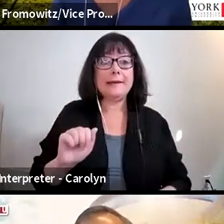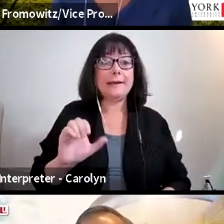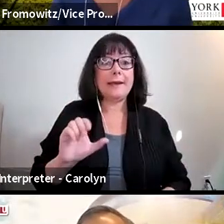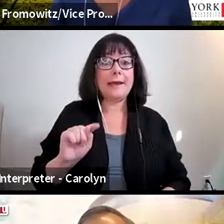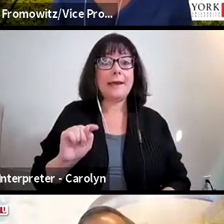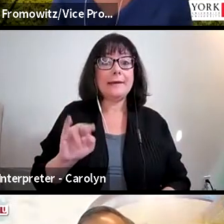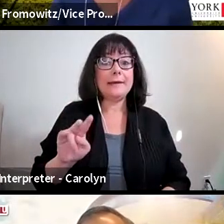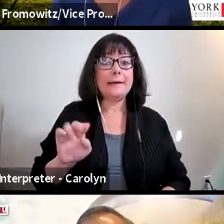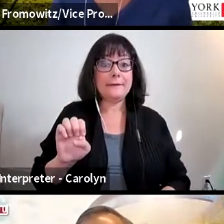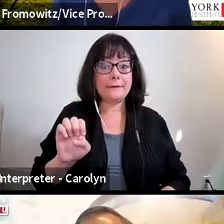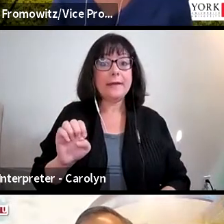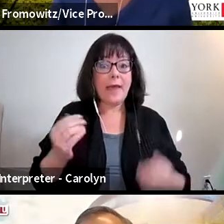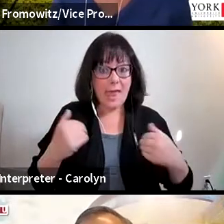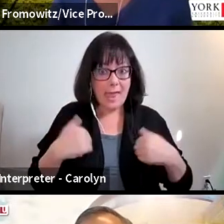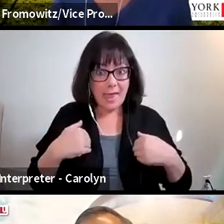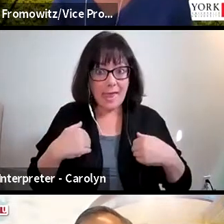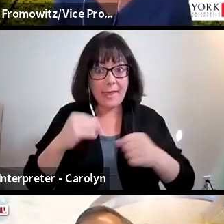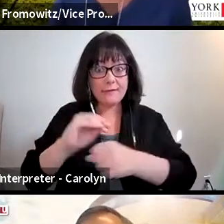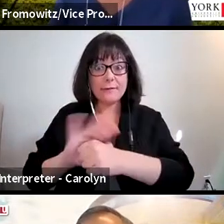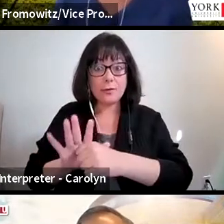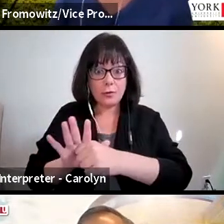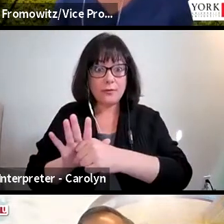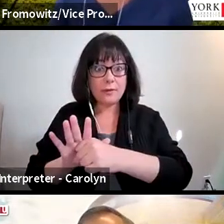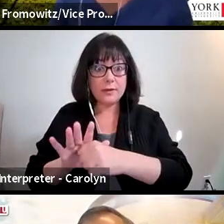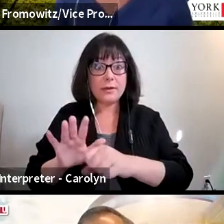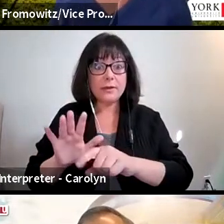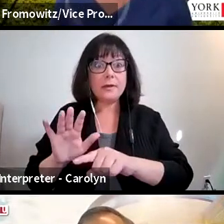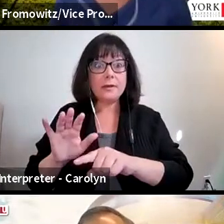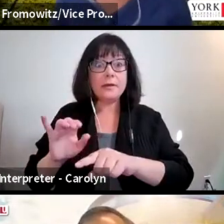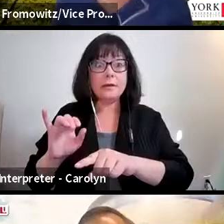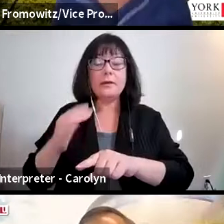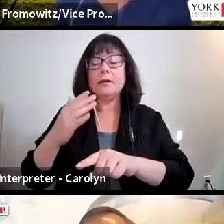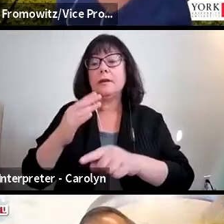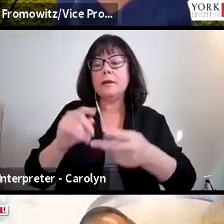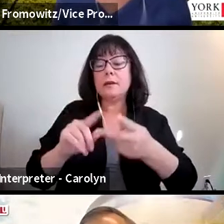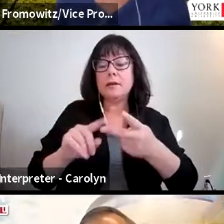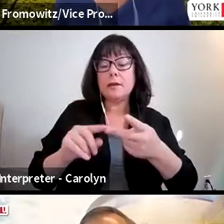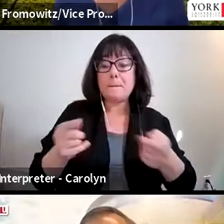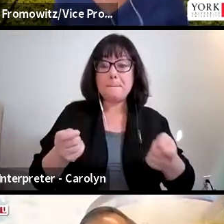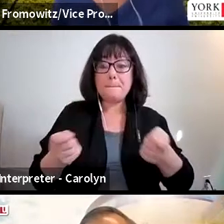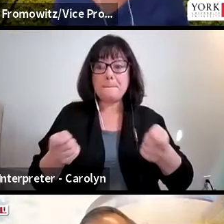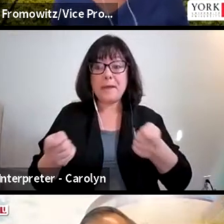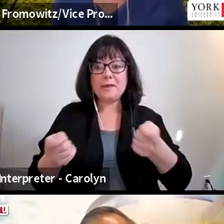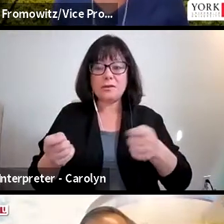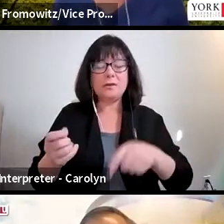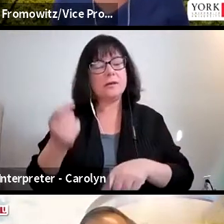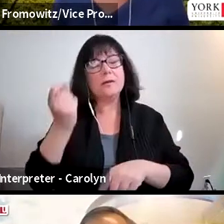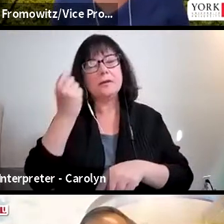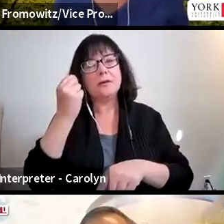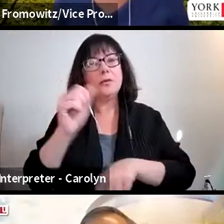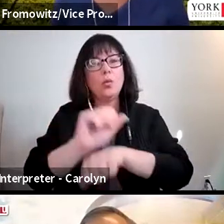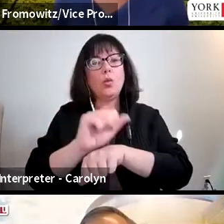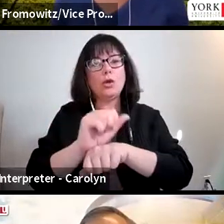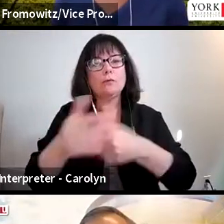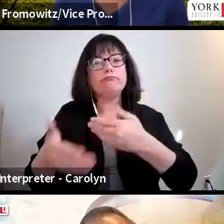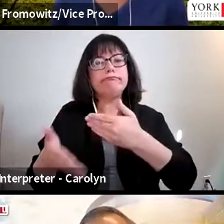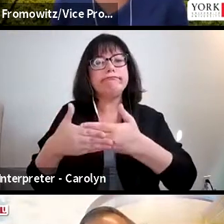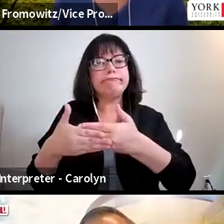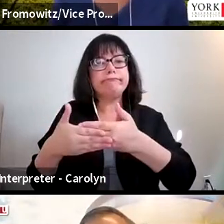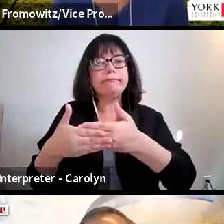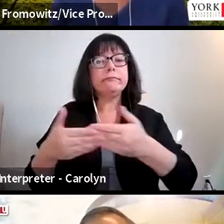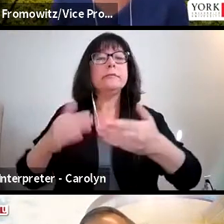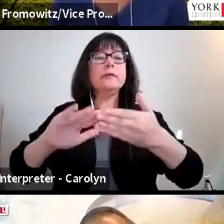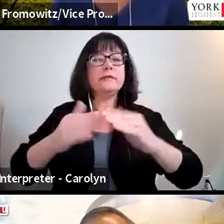we're managing that within the provincial context, work closely with the City of Toronto and